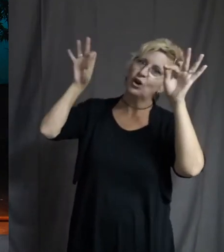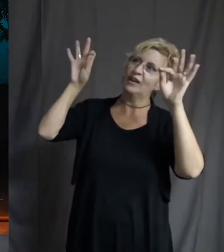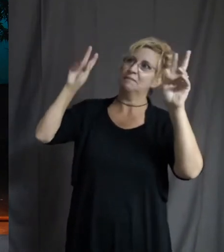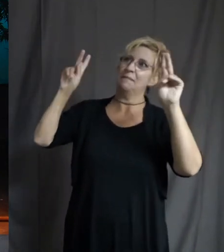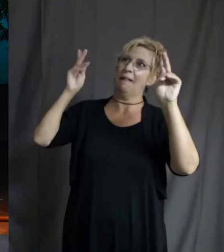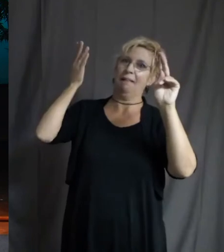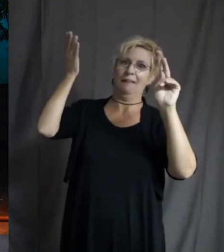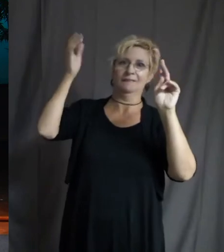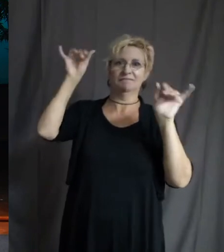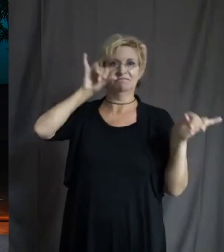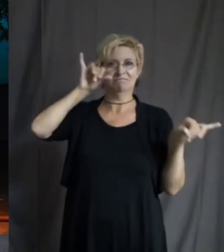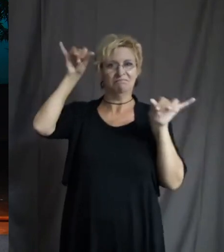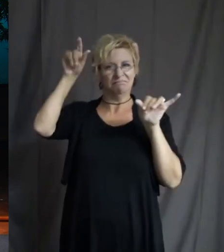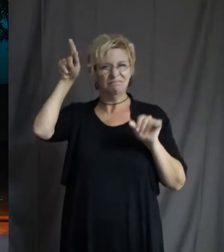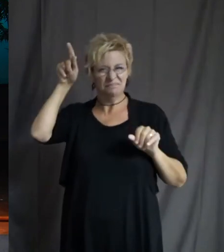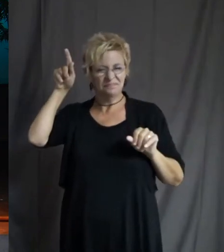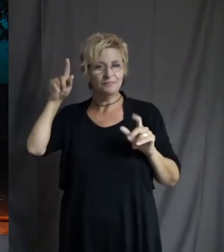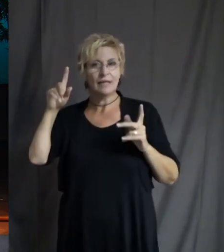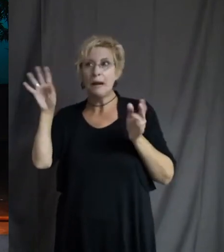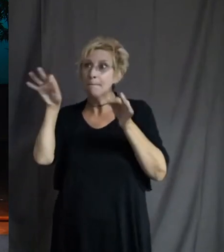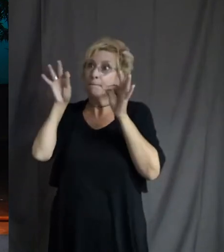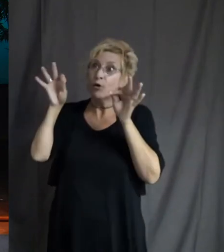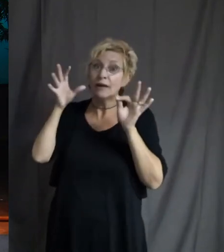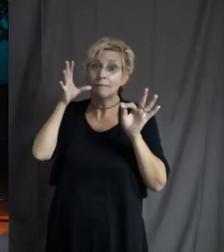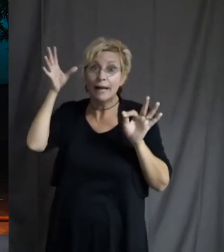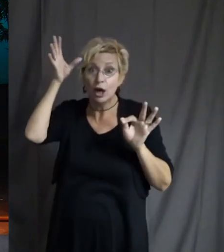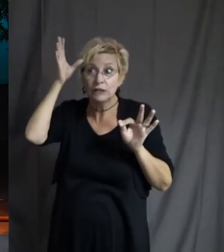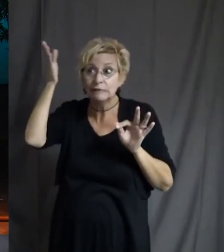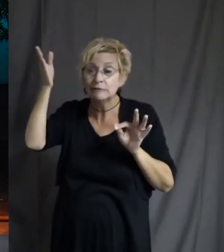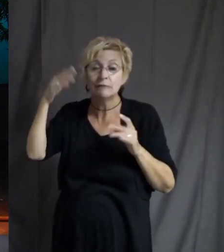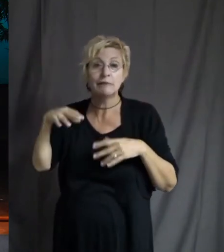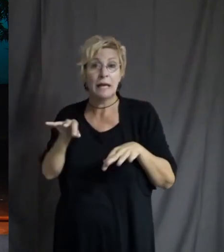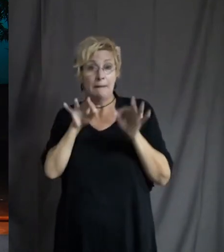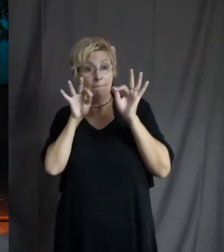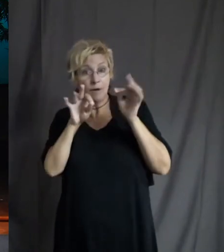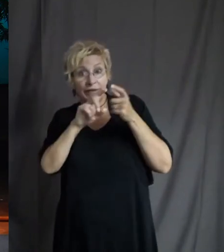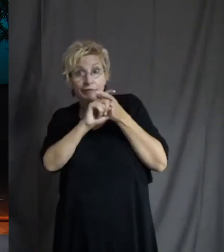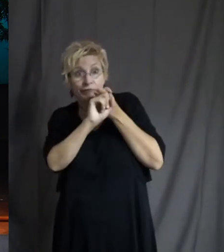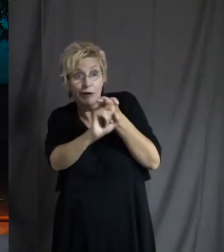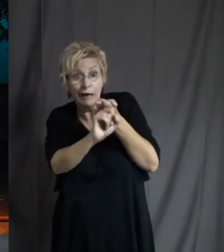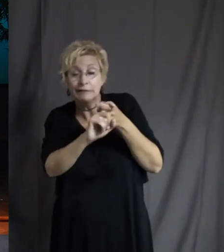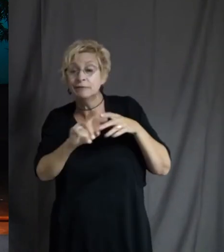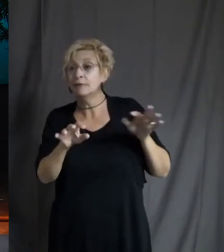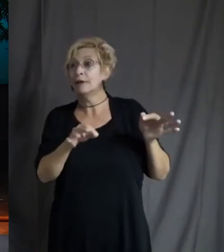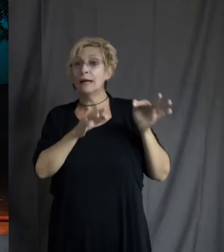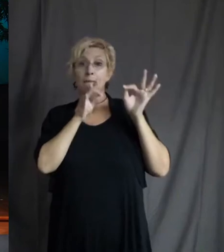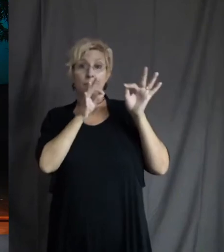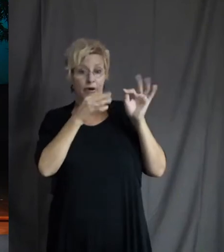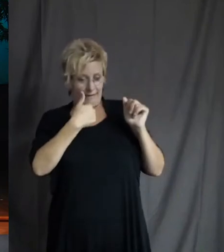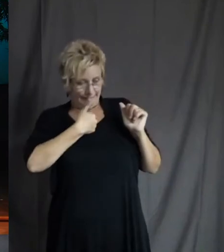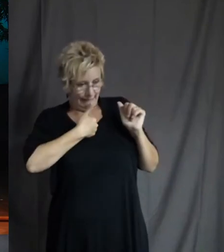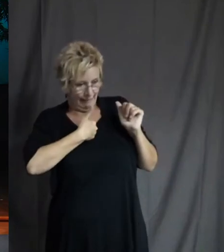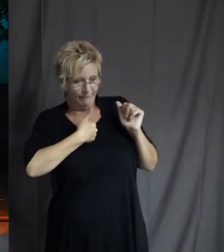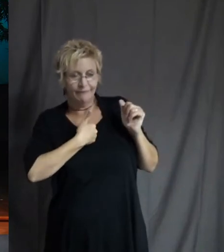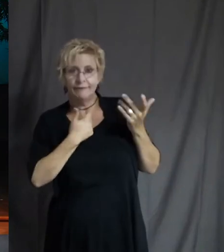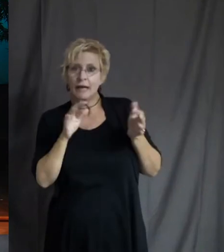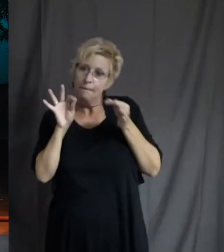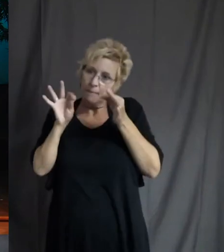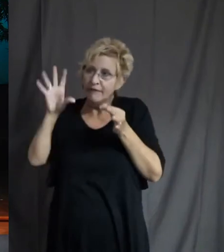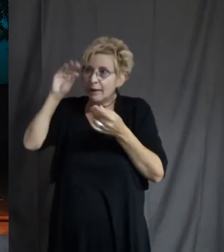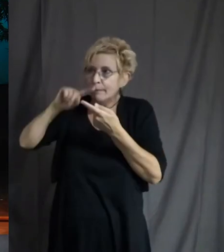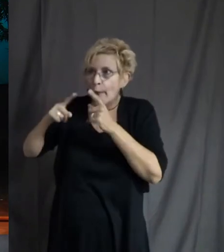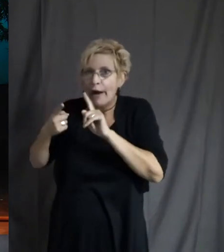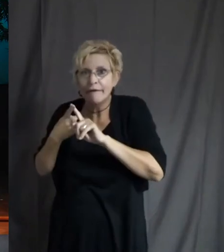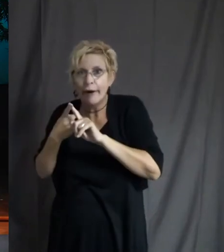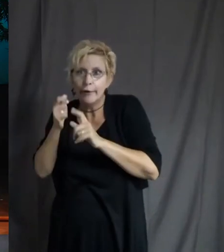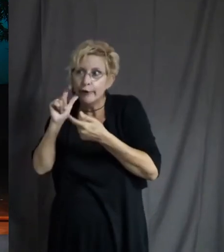people. The perfect parents, the perfect friends, the perfect self, the perfect boyfriend